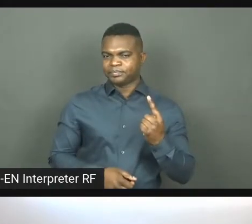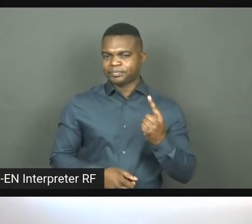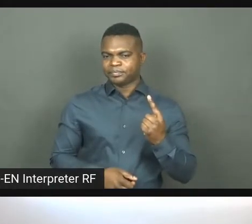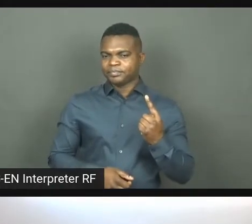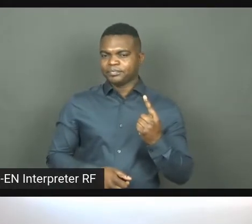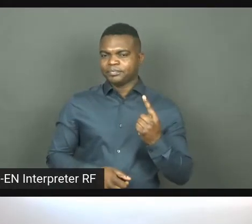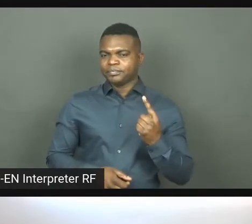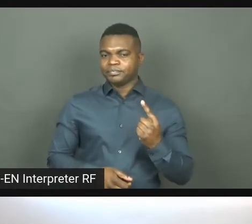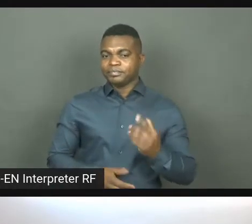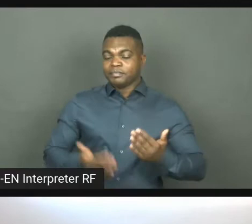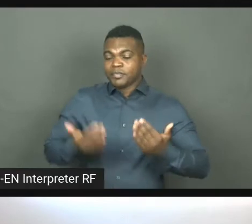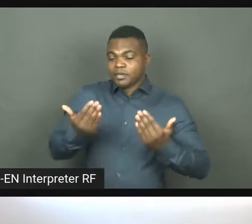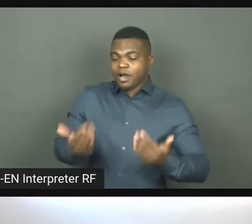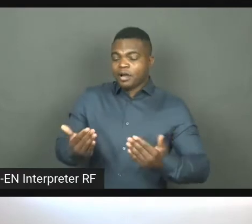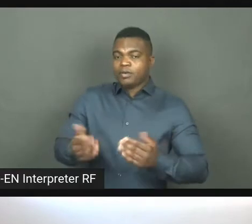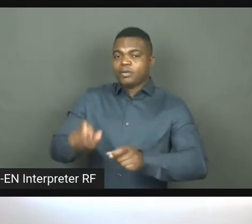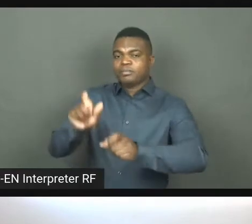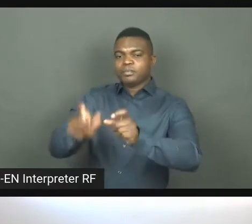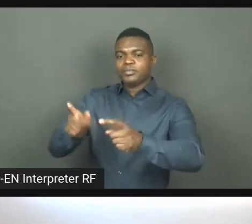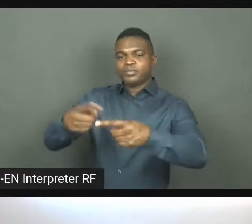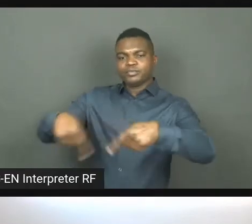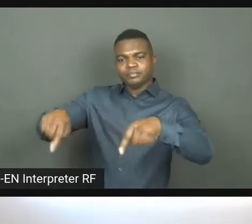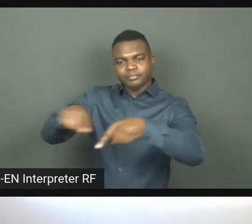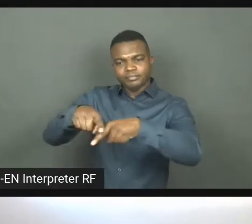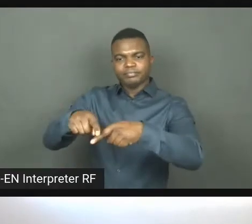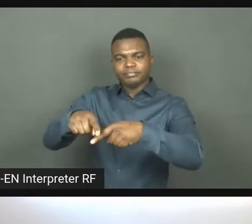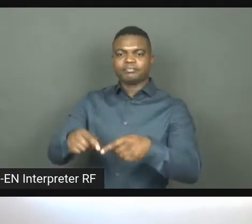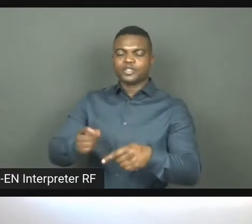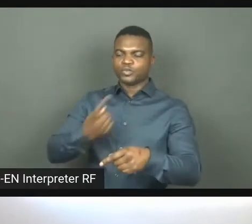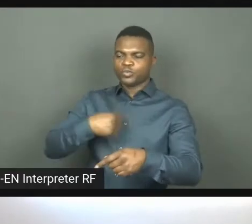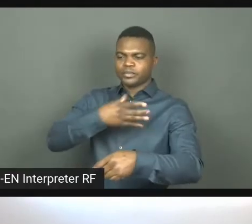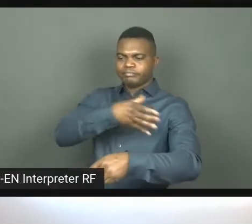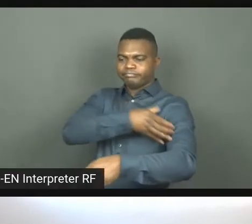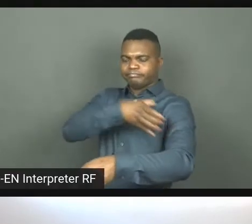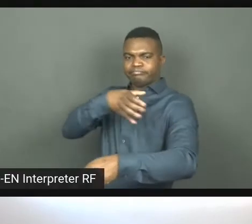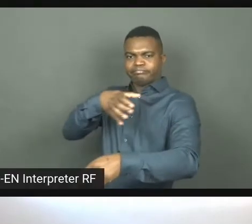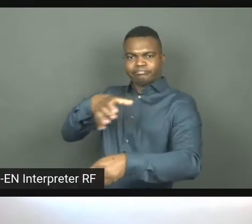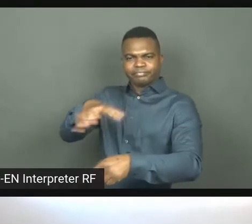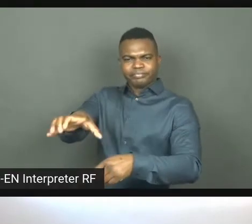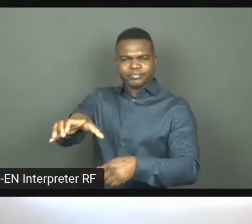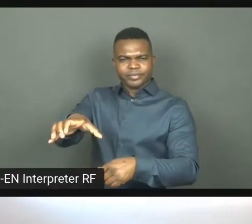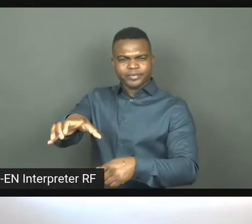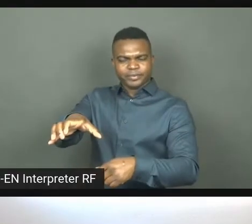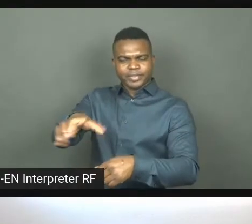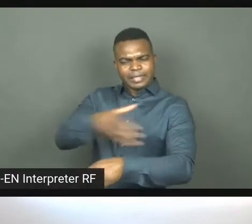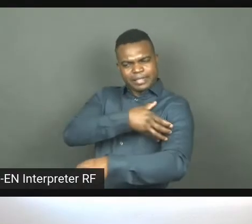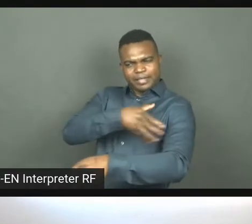Sorry, come again. What is the mindset that would shift the